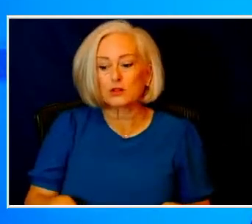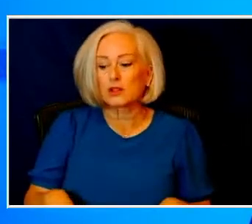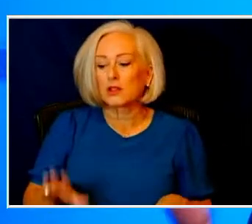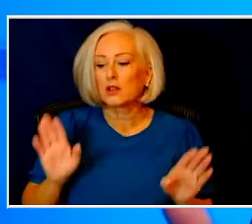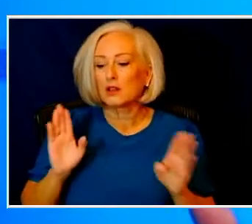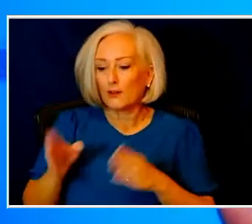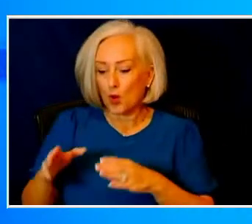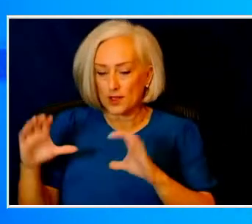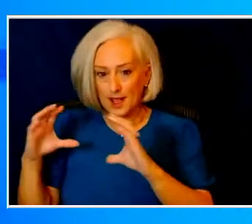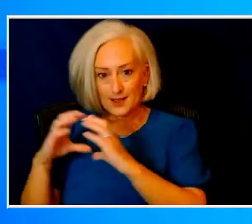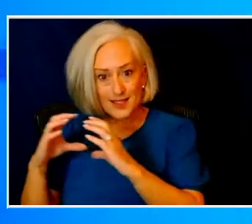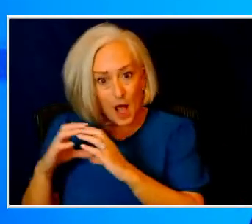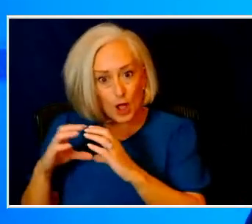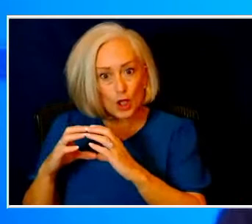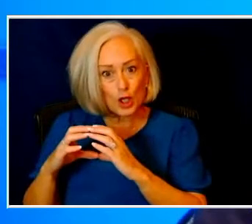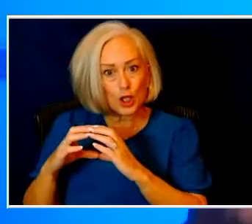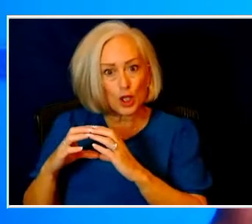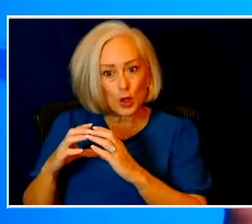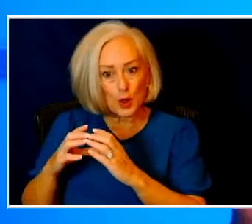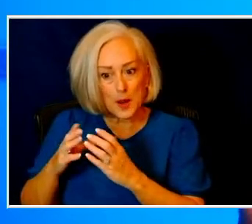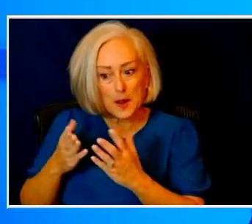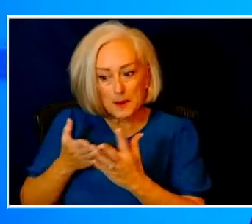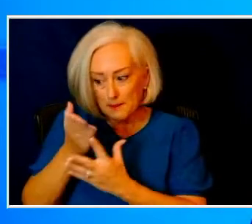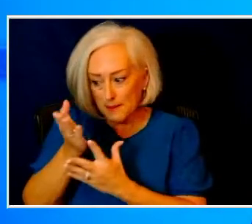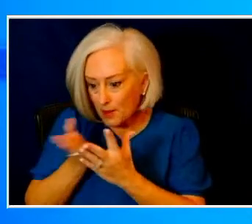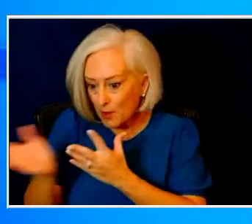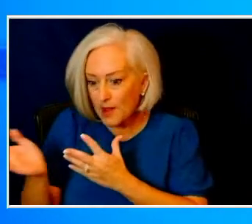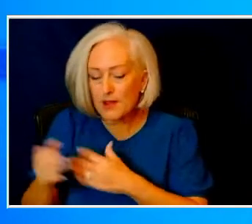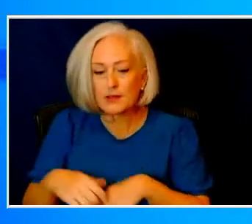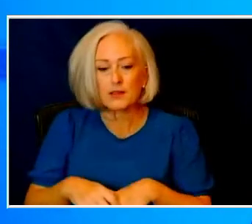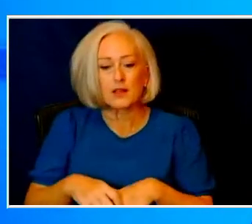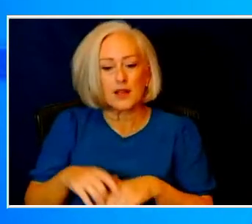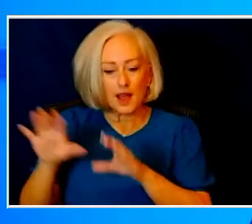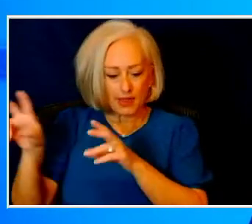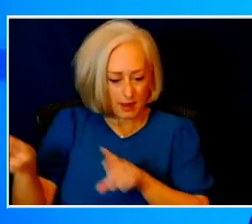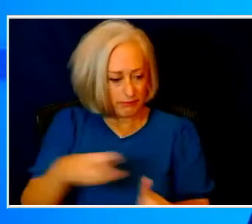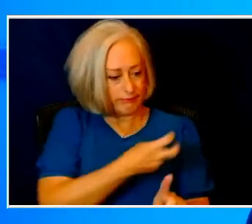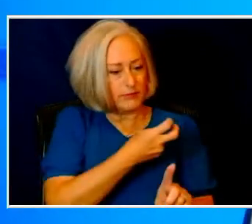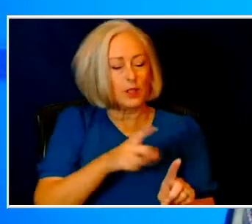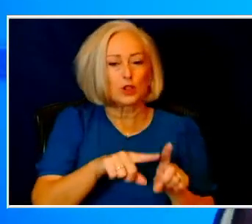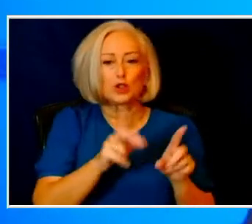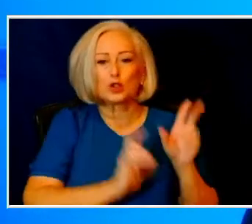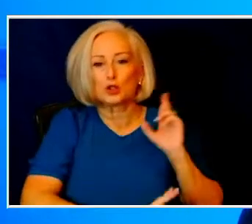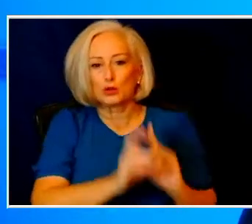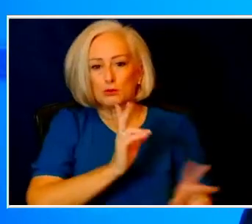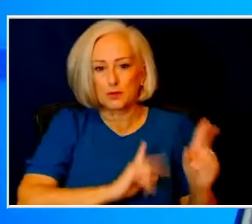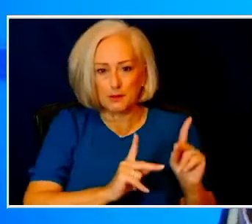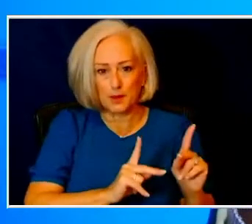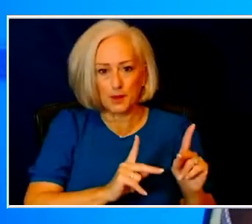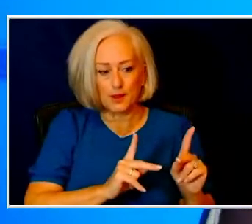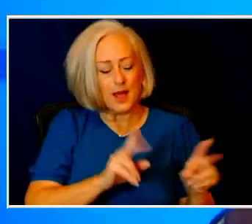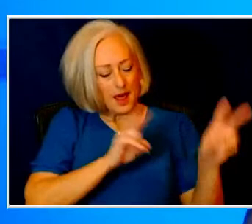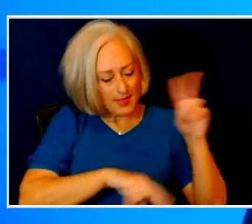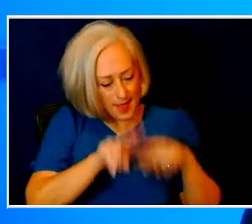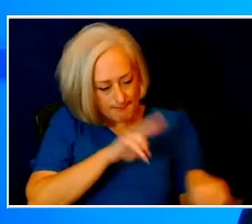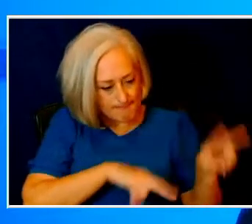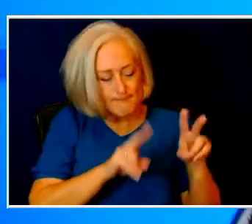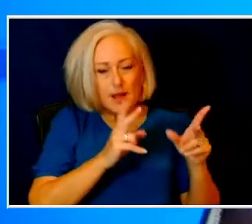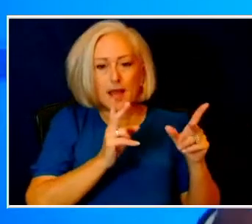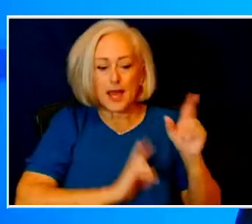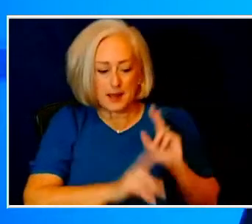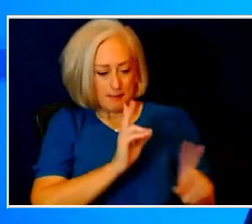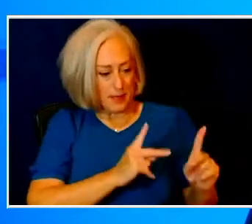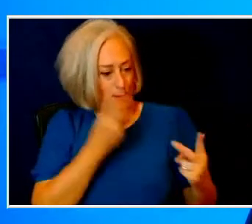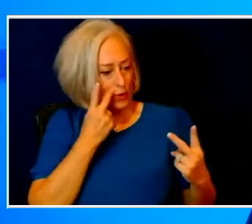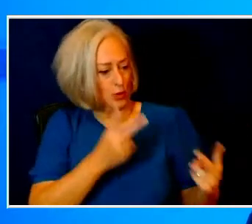translate that information into human trials. And we can also take human trials and understand maybe what's happening,